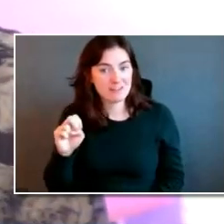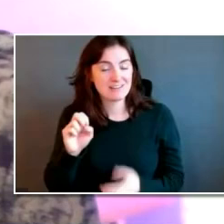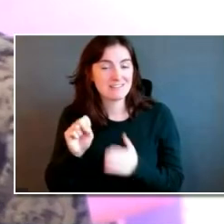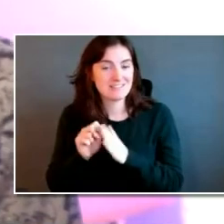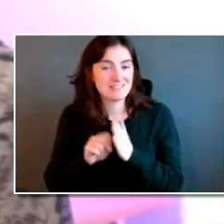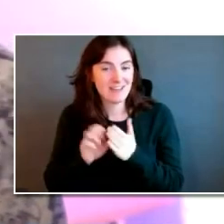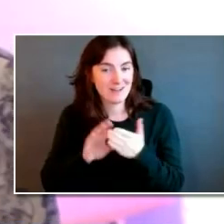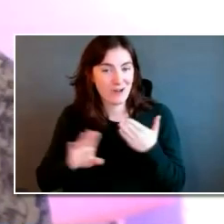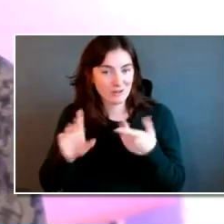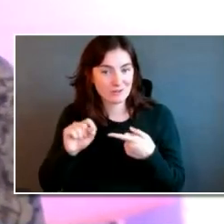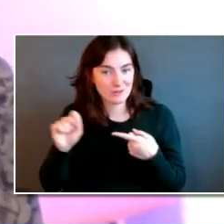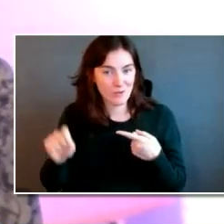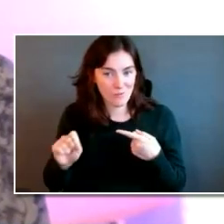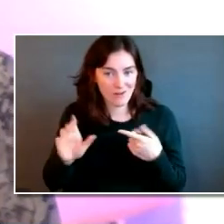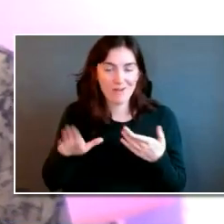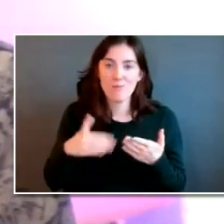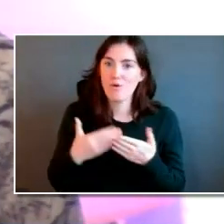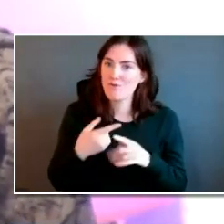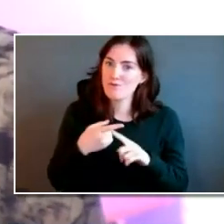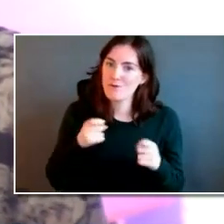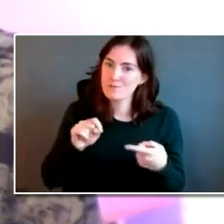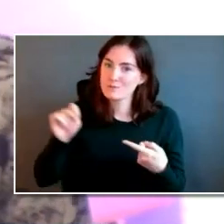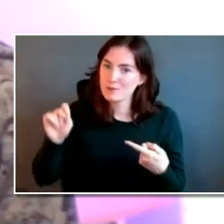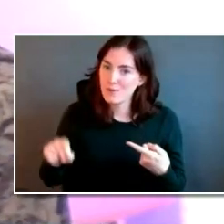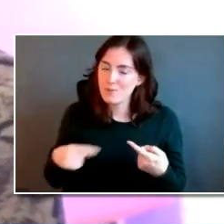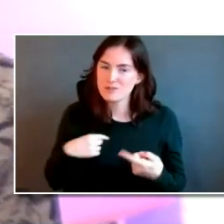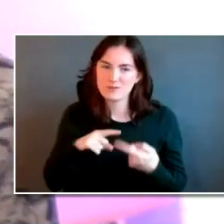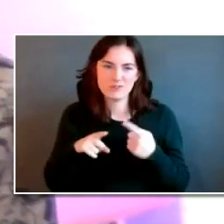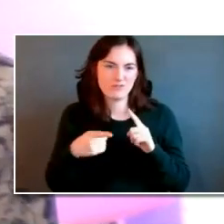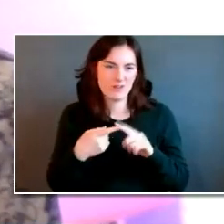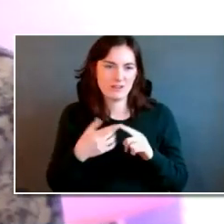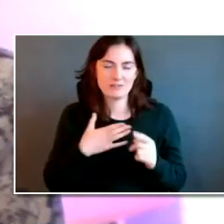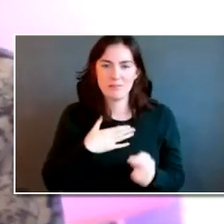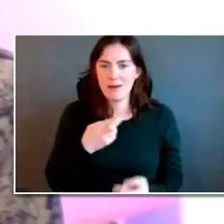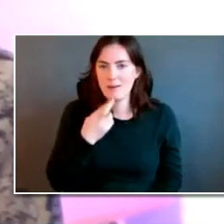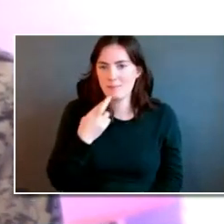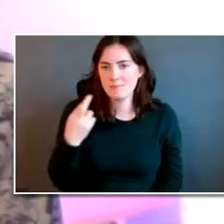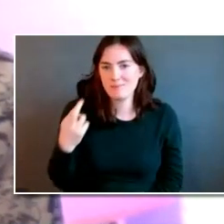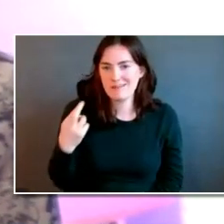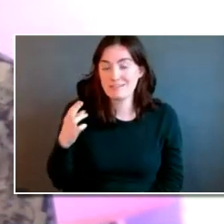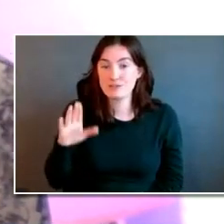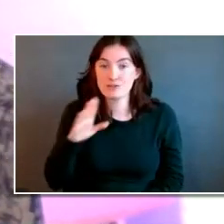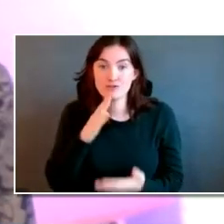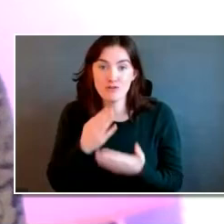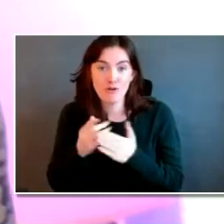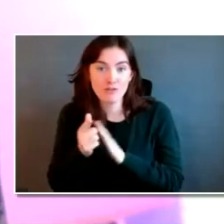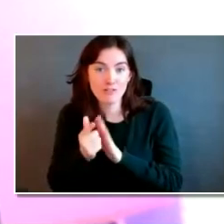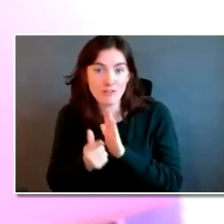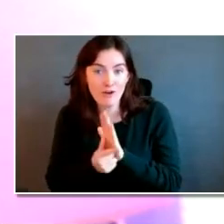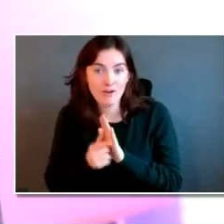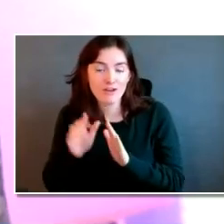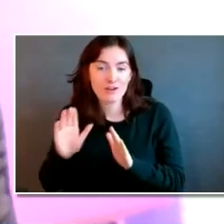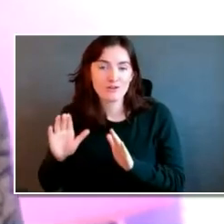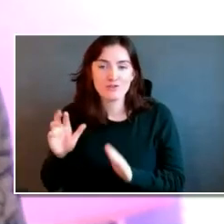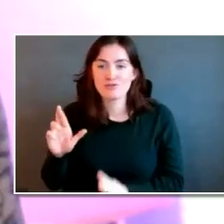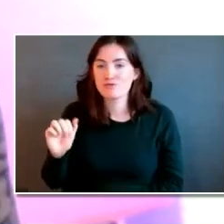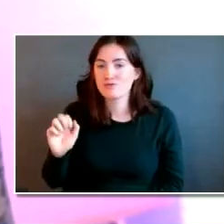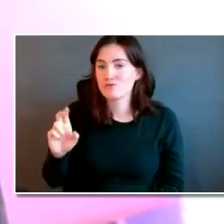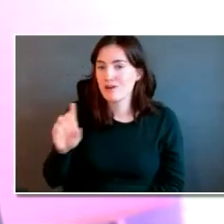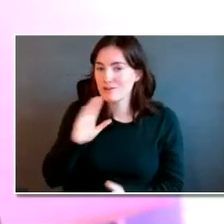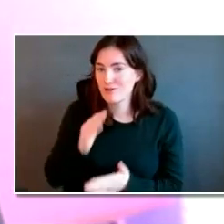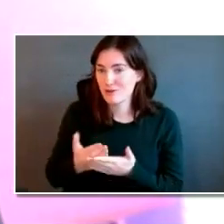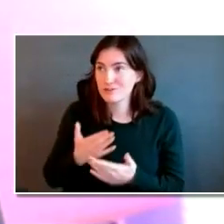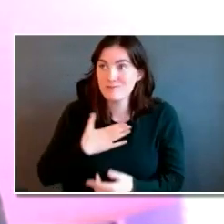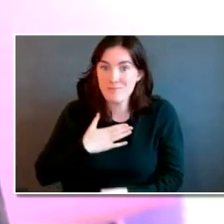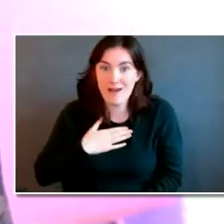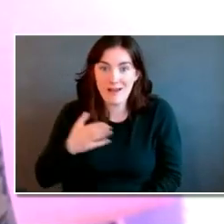from Tacoma, and I'm real good friends. My bestie is her daughter-in-law, and her granddaughters are my